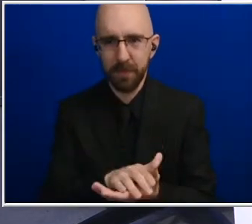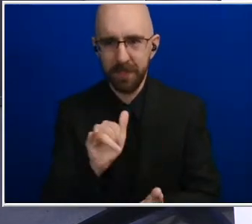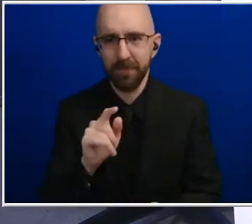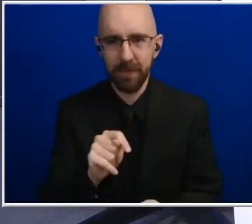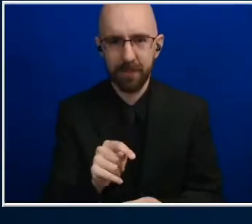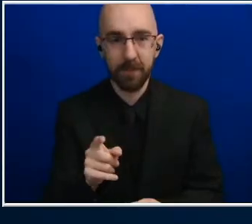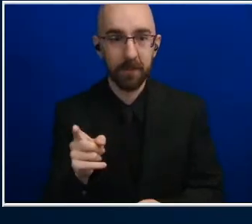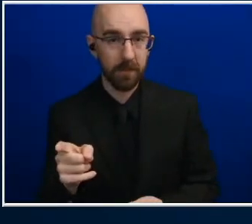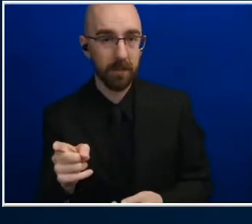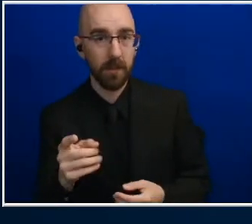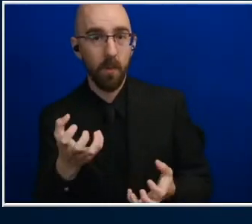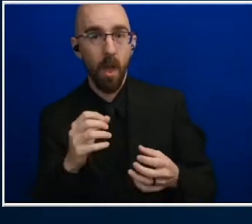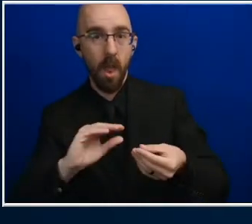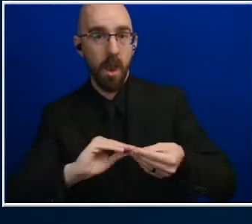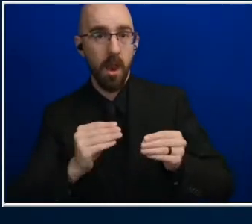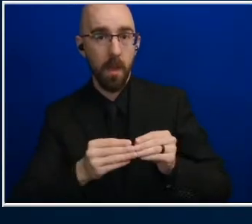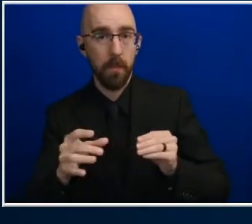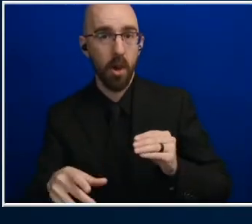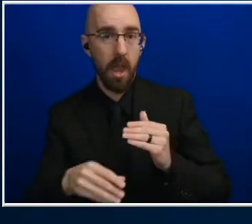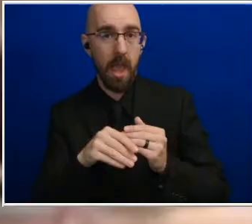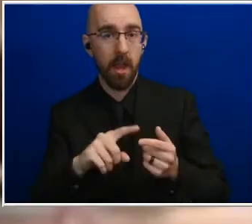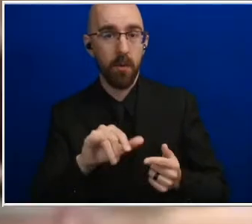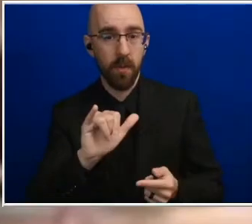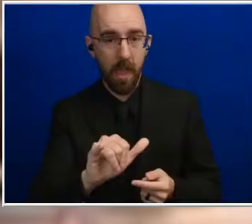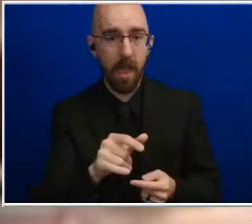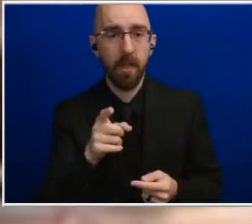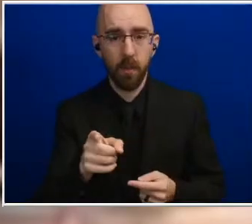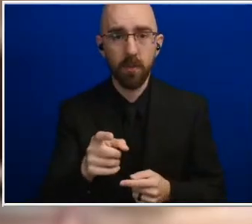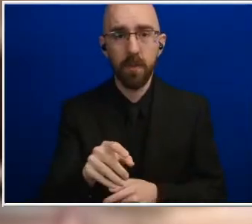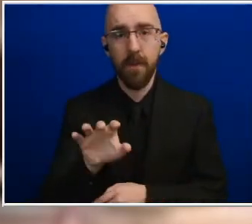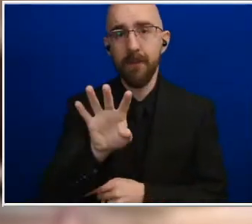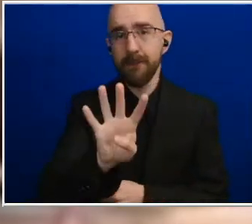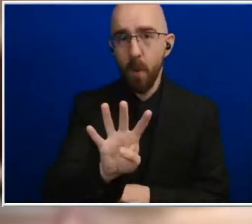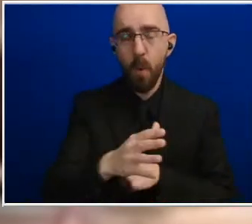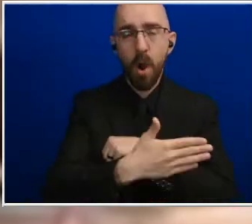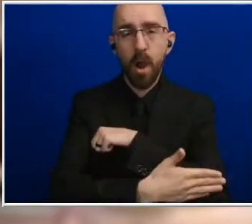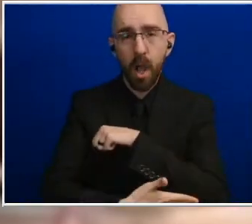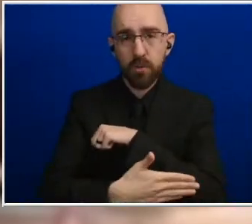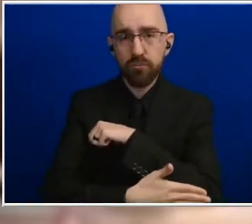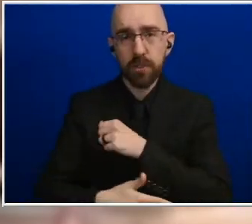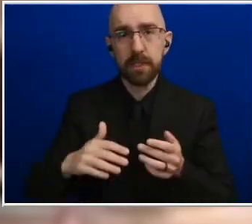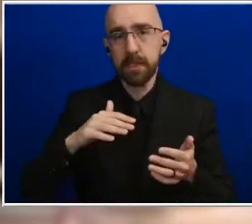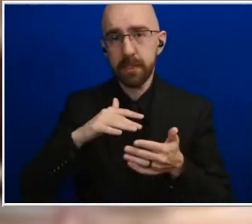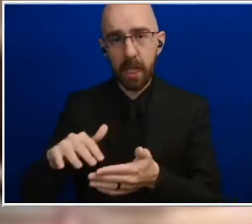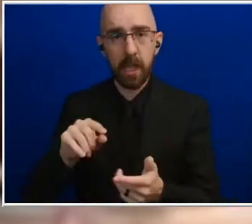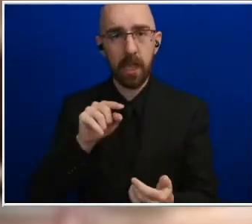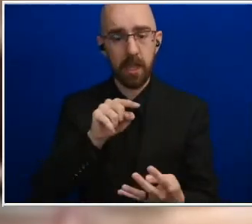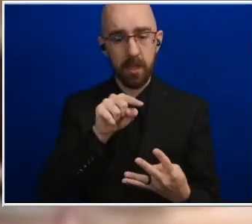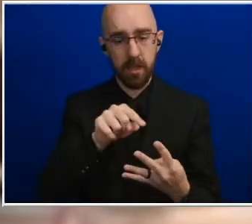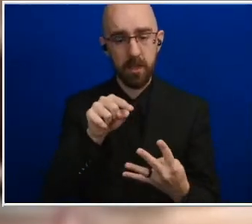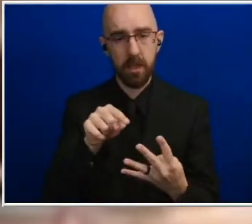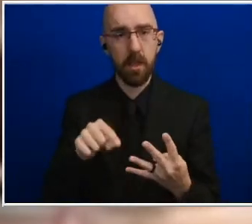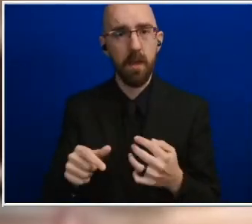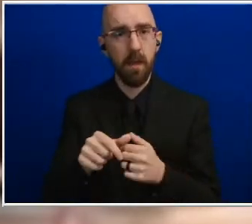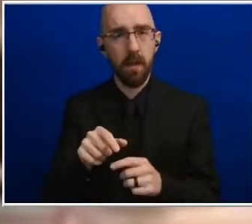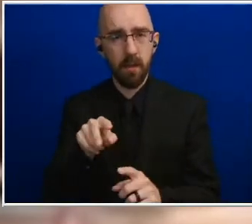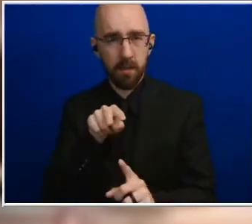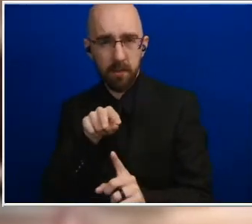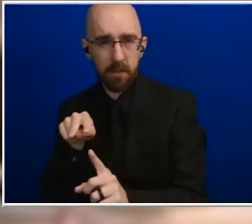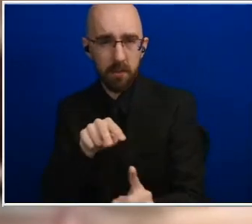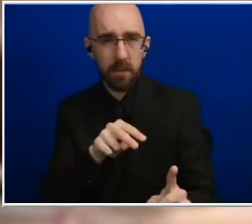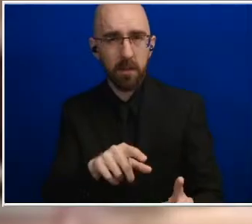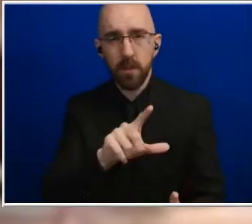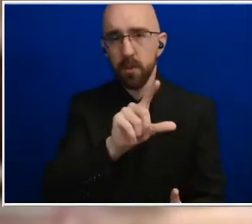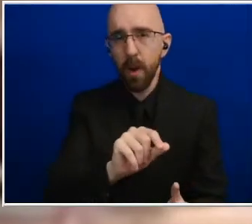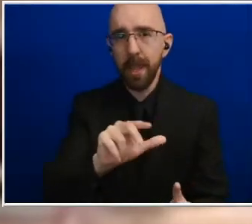put a number on that, there was a 4-country study that followed kids for 2 to 3 decades, and